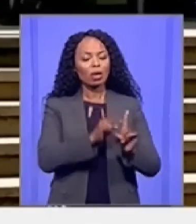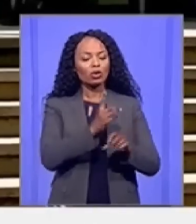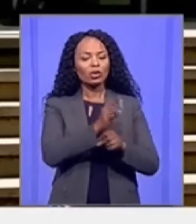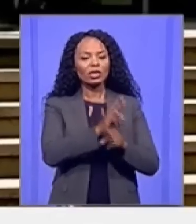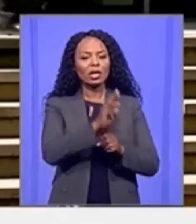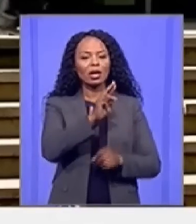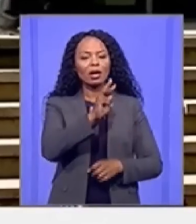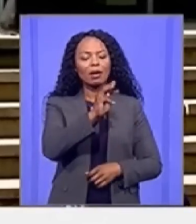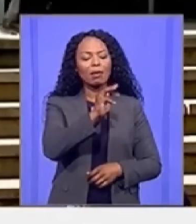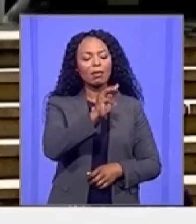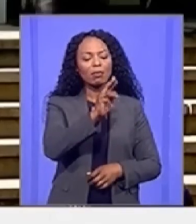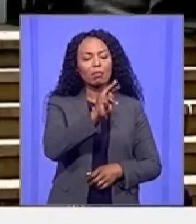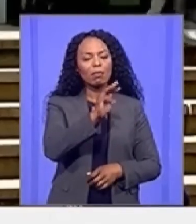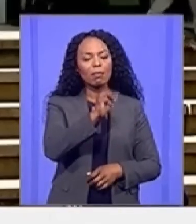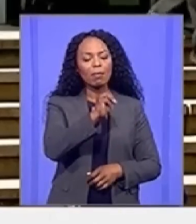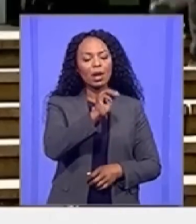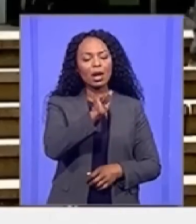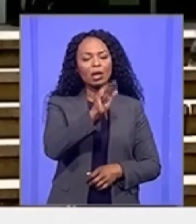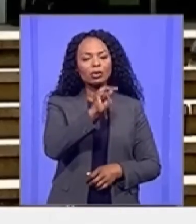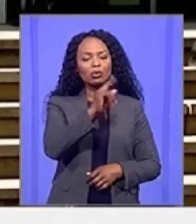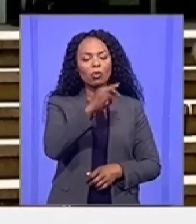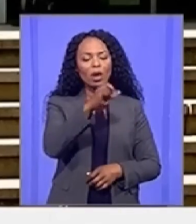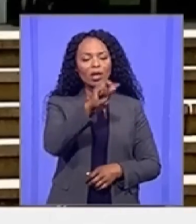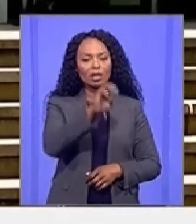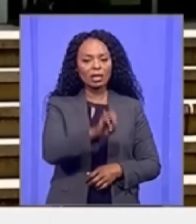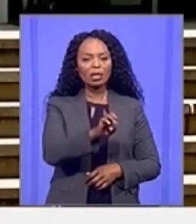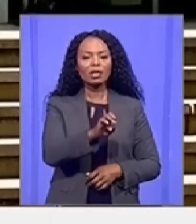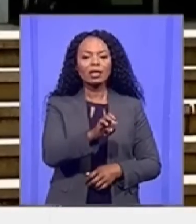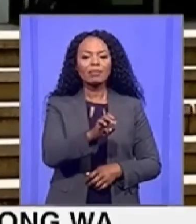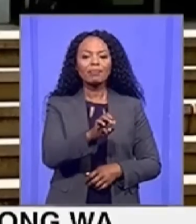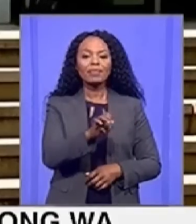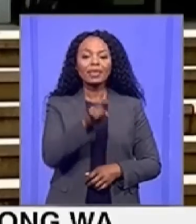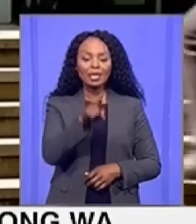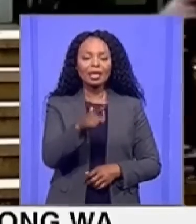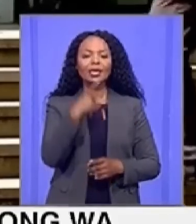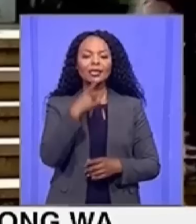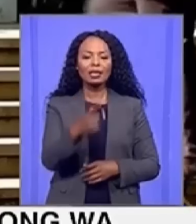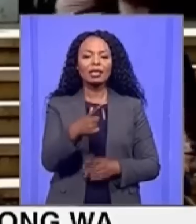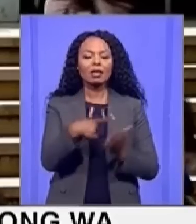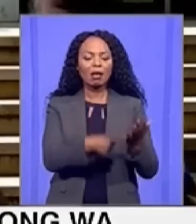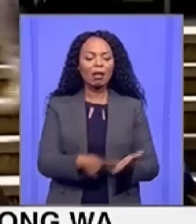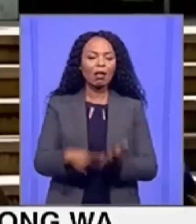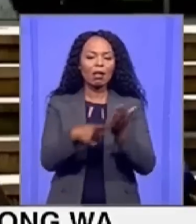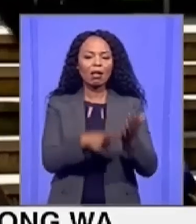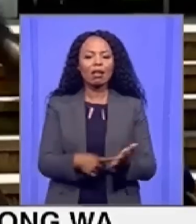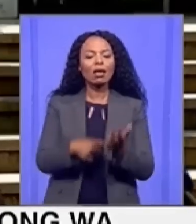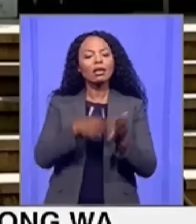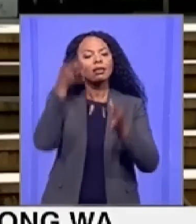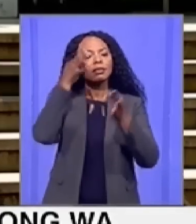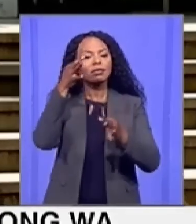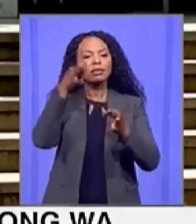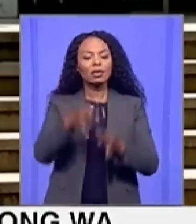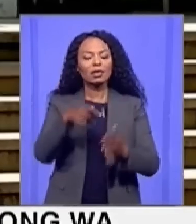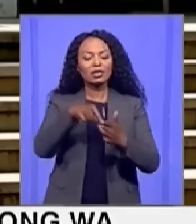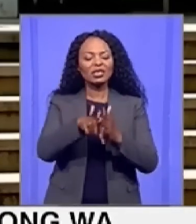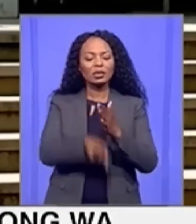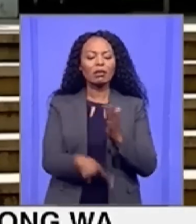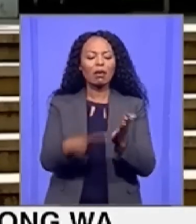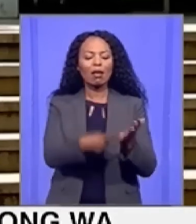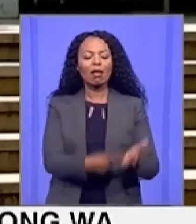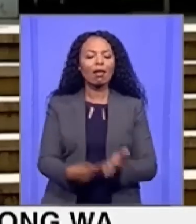view, but like I said, we still going through the judgment in its entirety, and